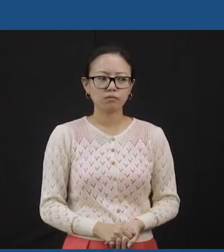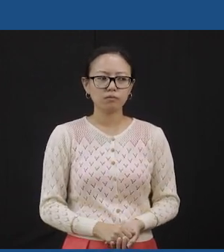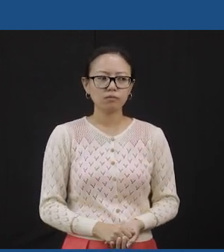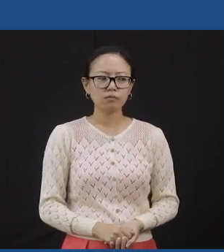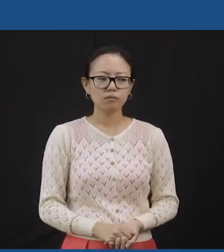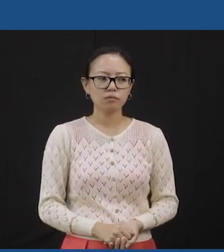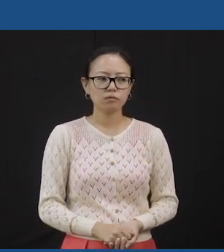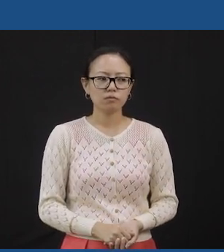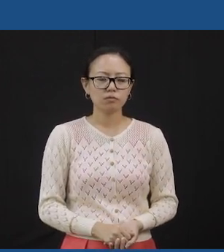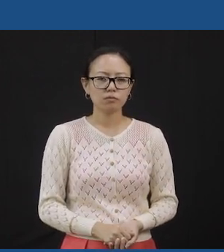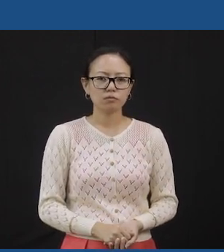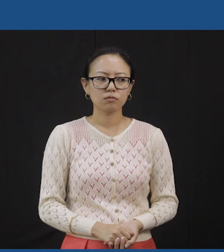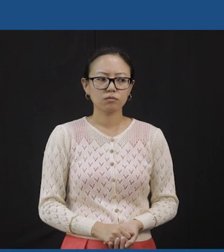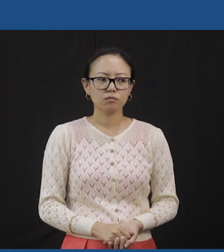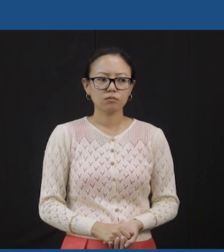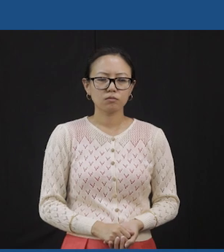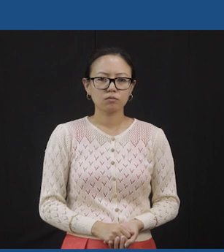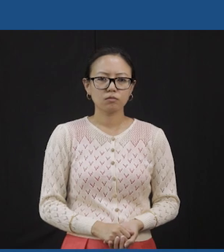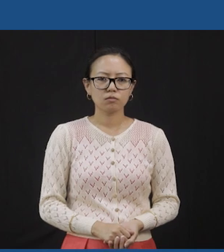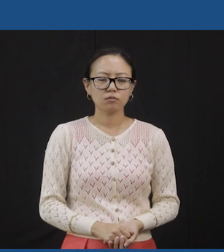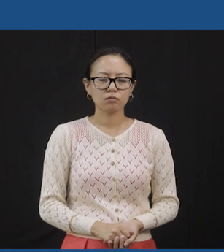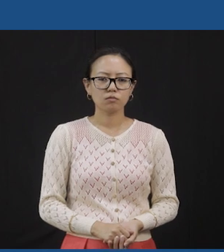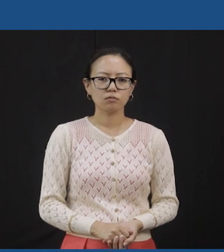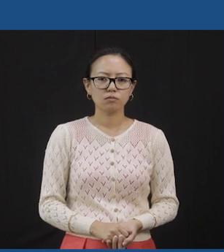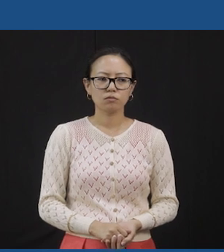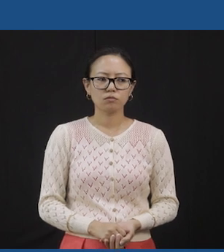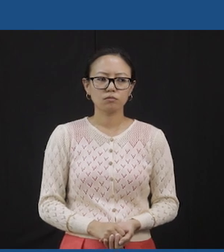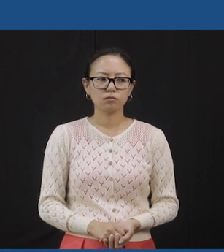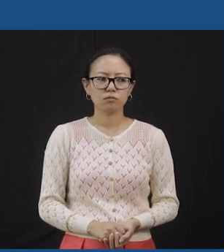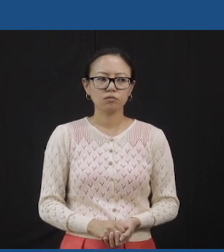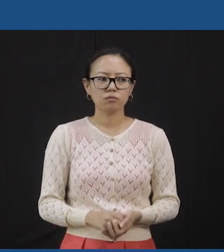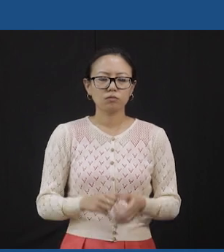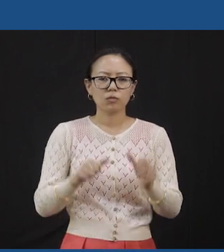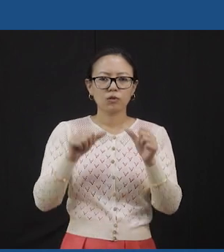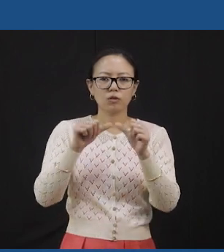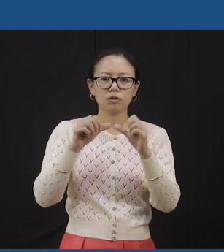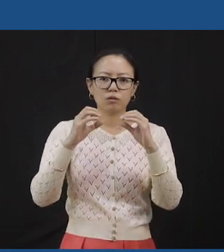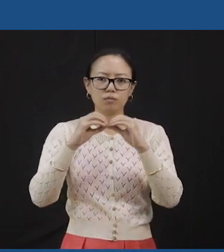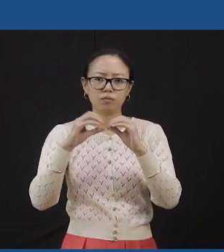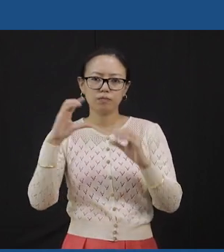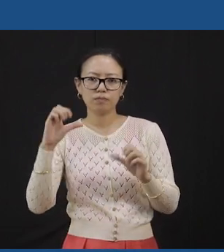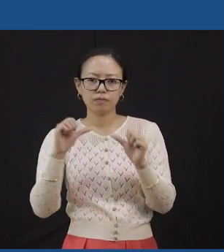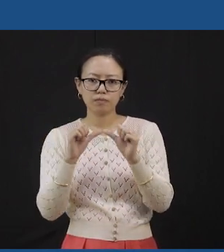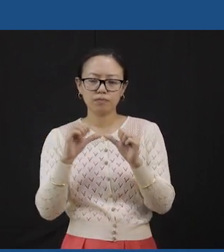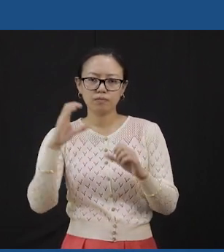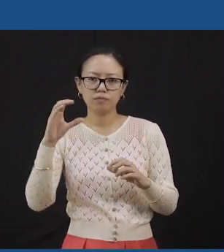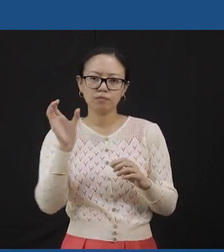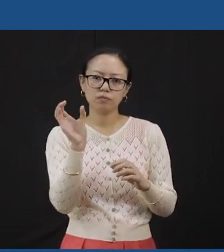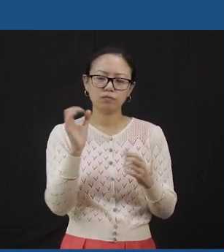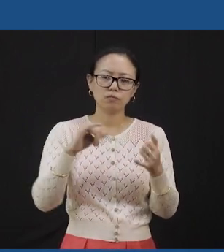Now we will do the addition, adding the following using a spike abacus.